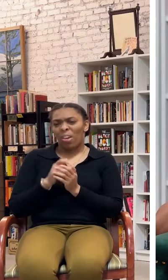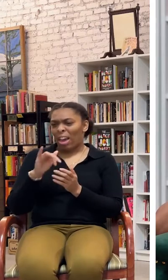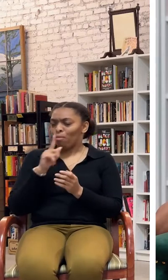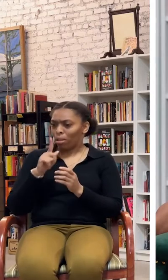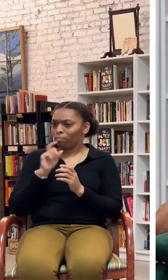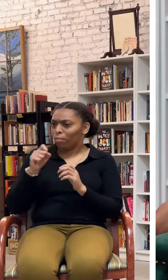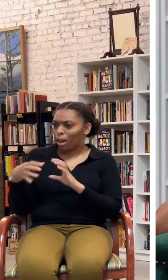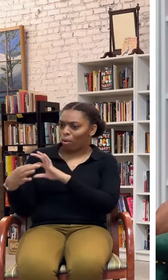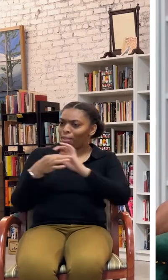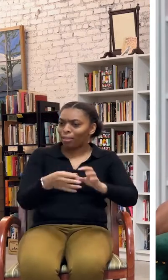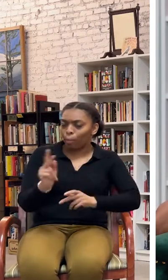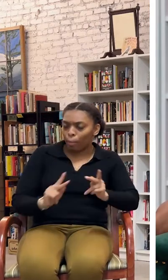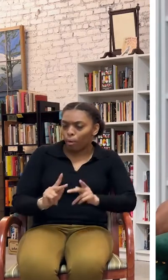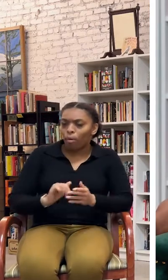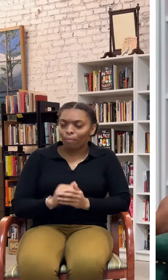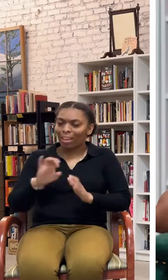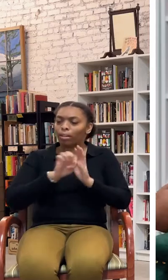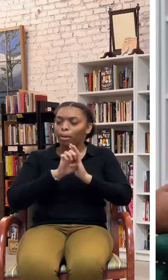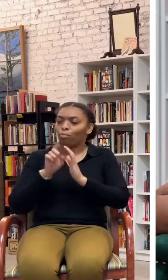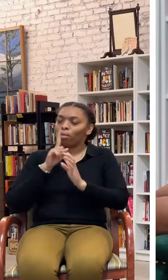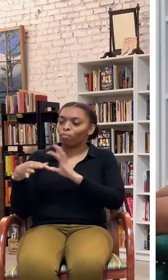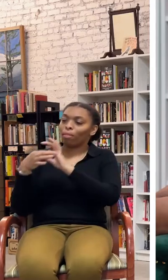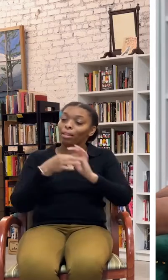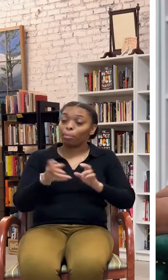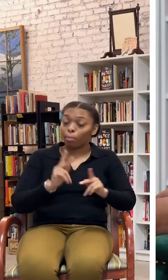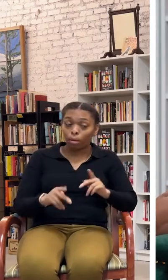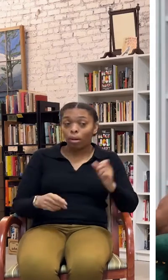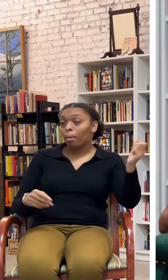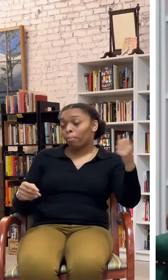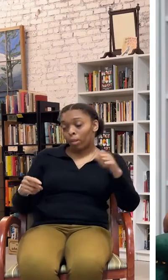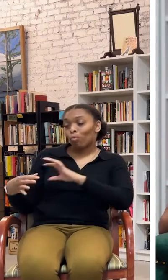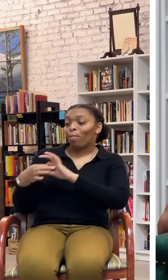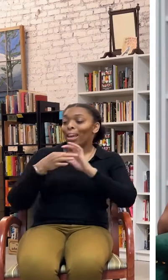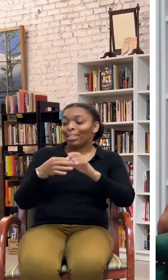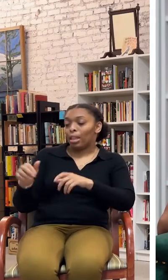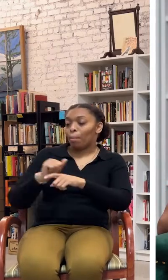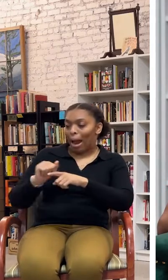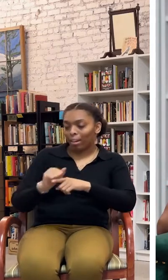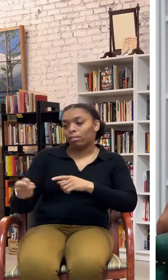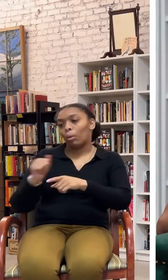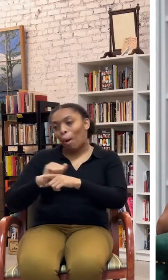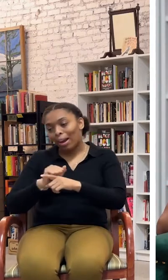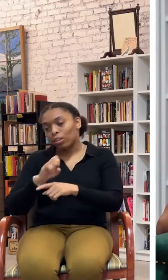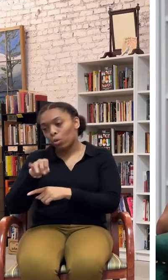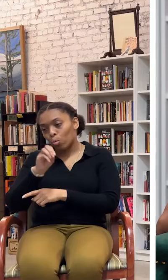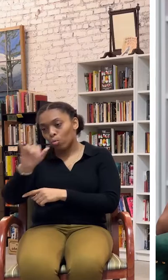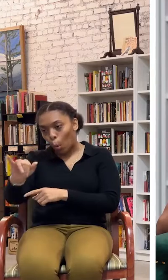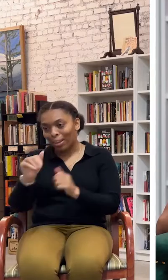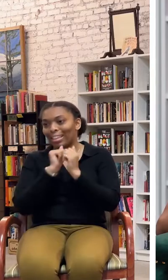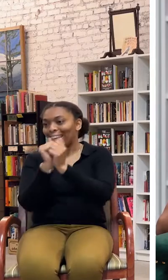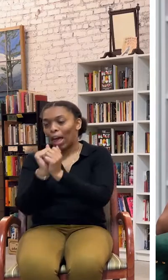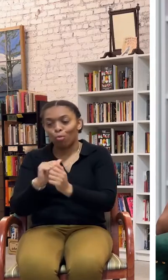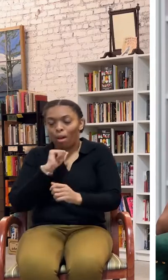does relate to people. Oh, yeah. And it really does relate to this practice, right? Of being in joy together, not just as something selfish